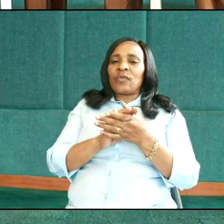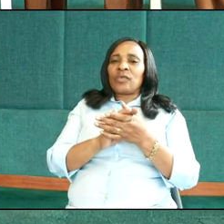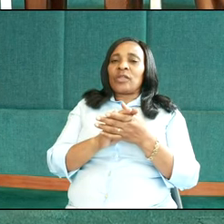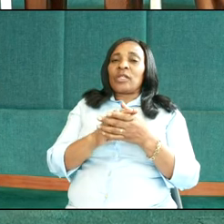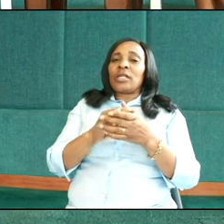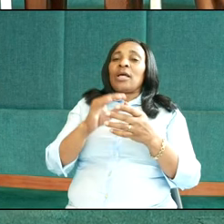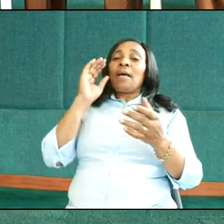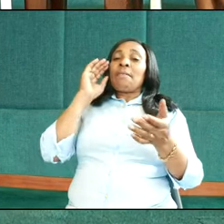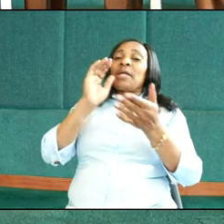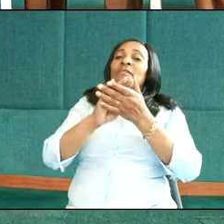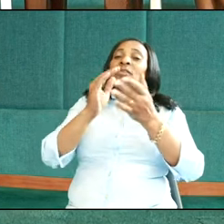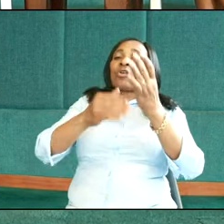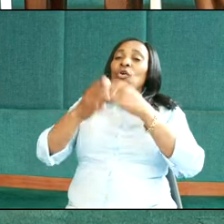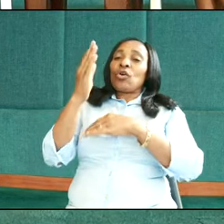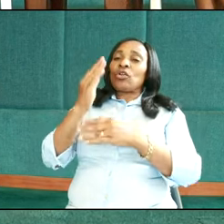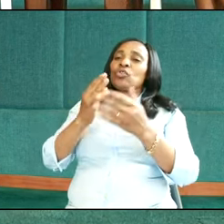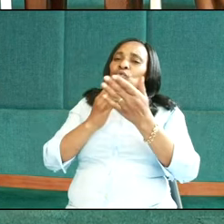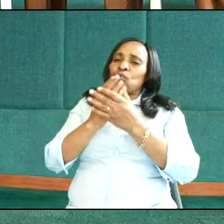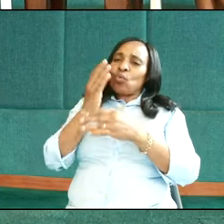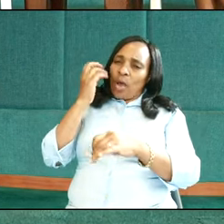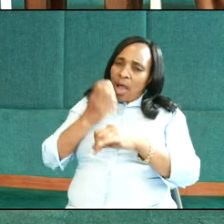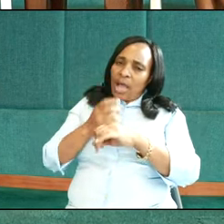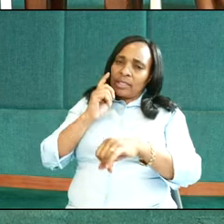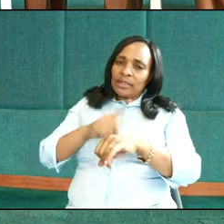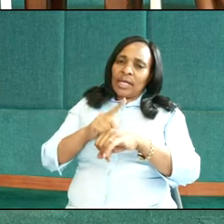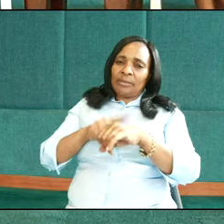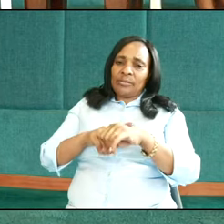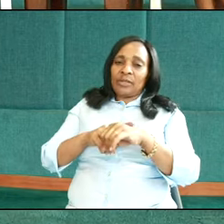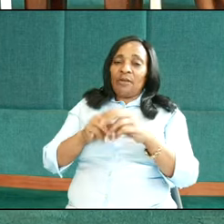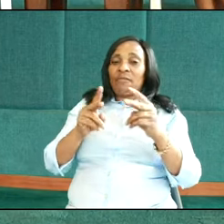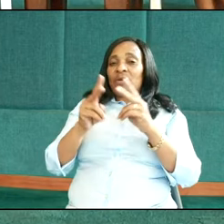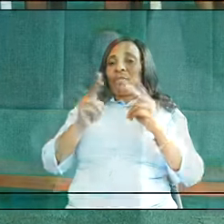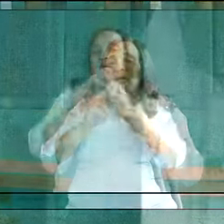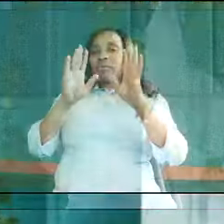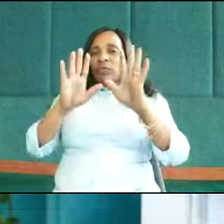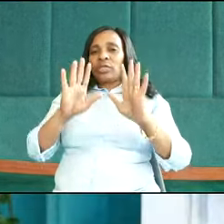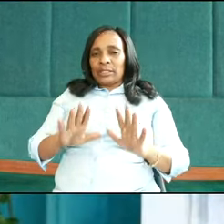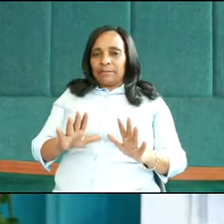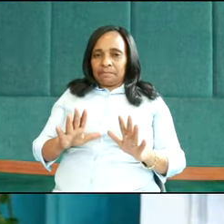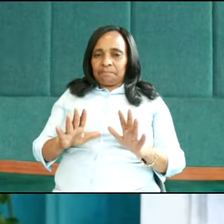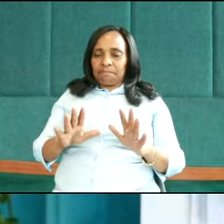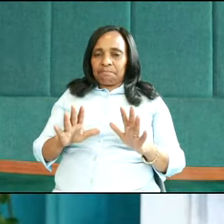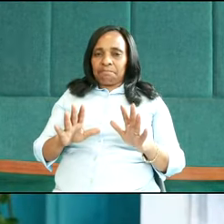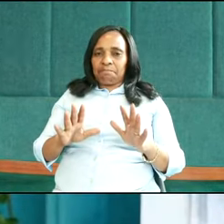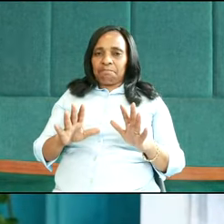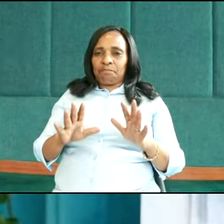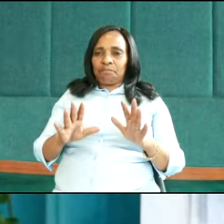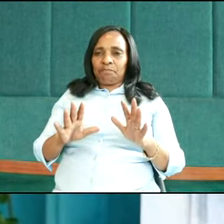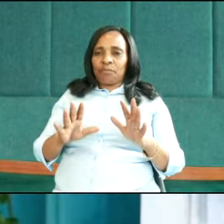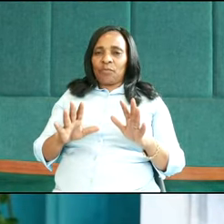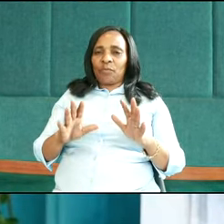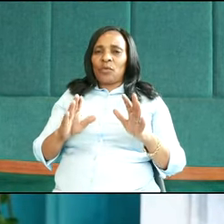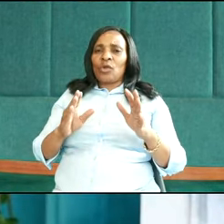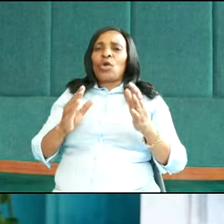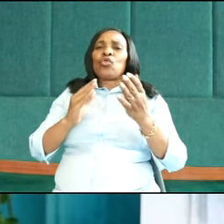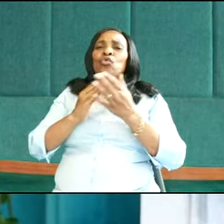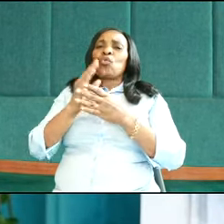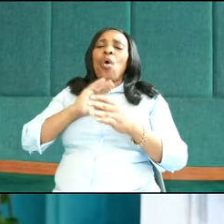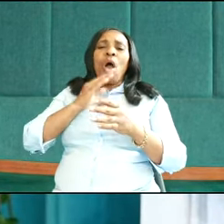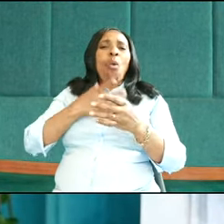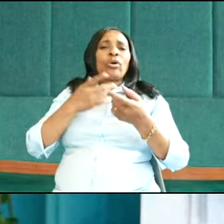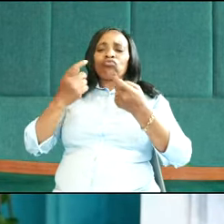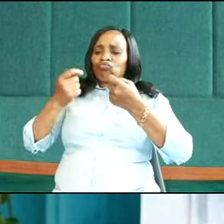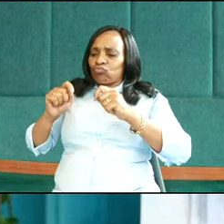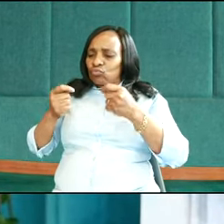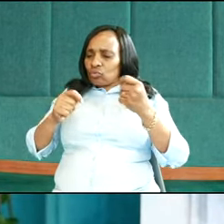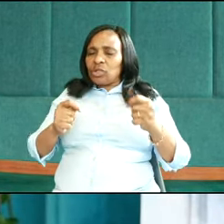believing in God through hard times is very important, and through our tribulations